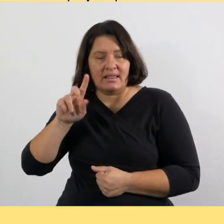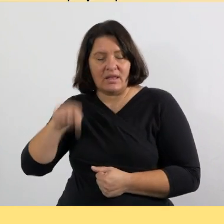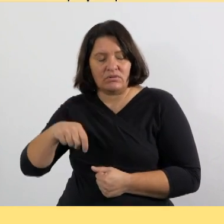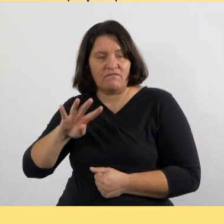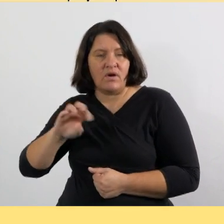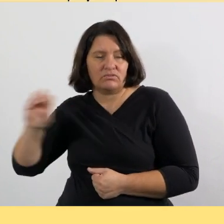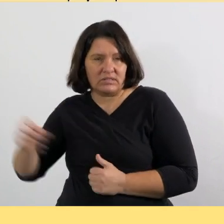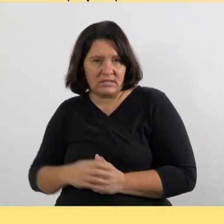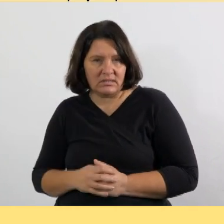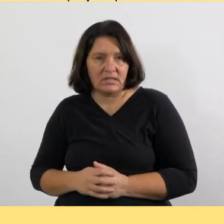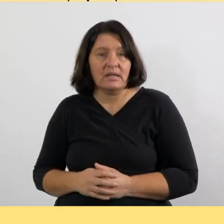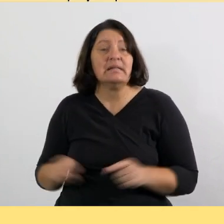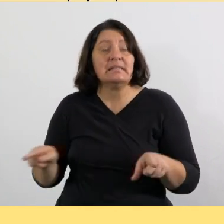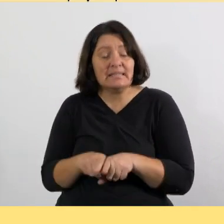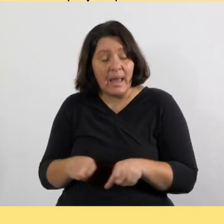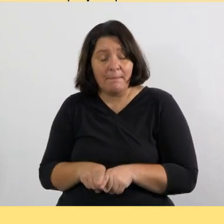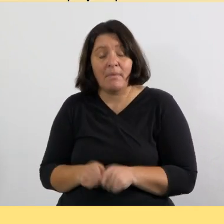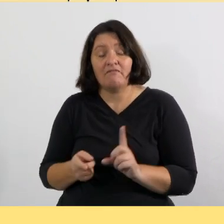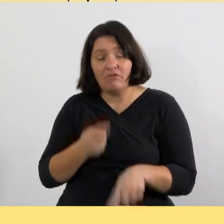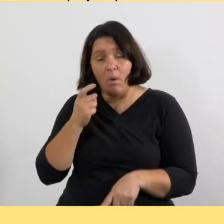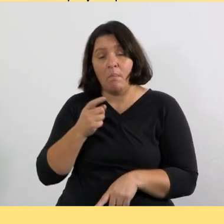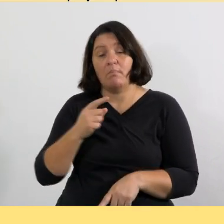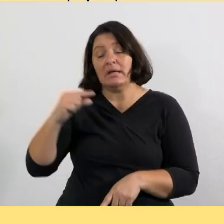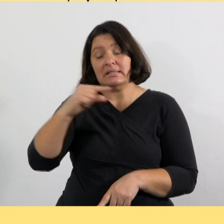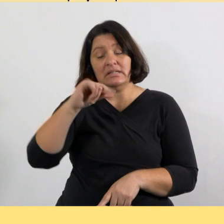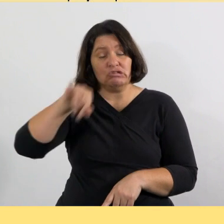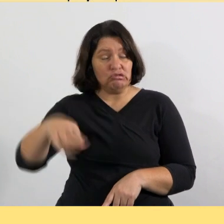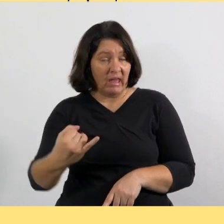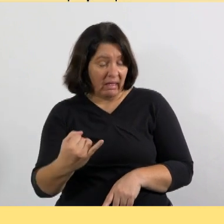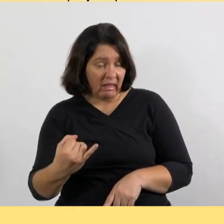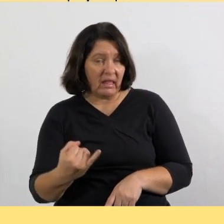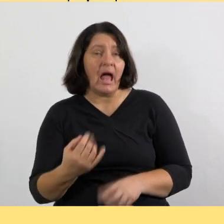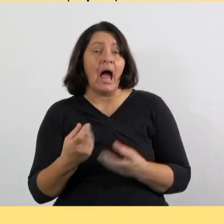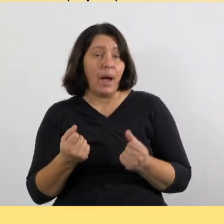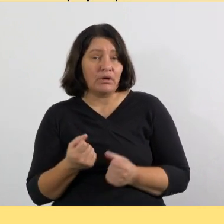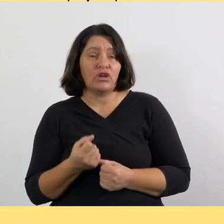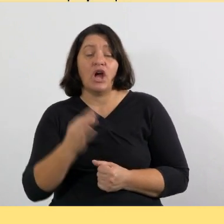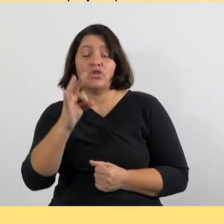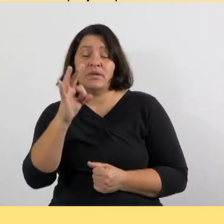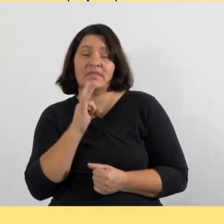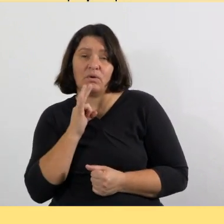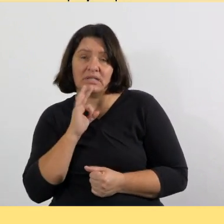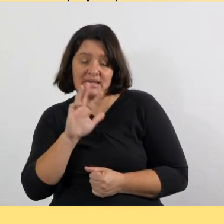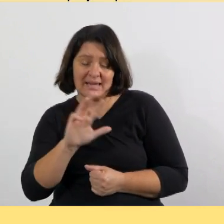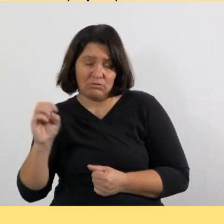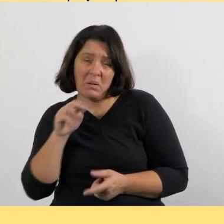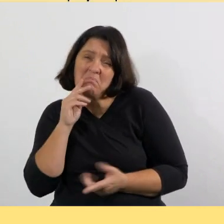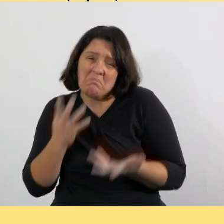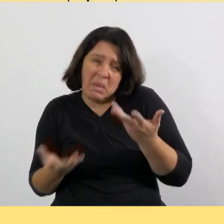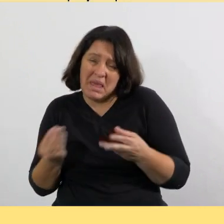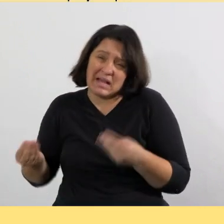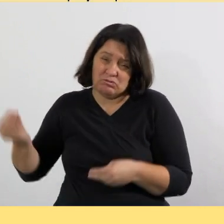58,400. And we have amounts from the GJ. As I've explained, this can also be